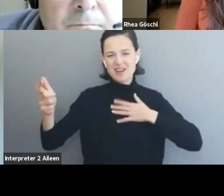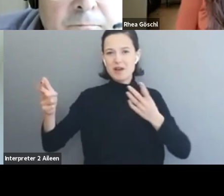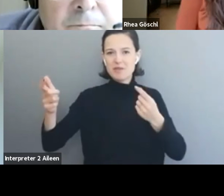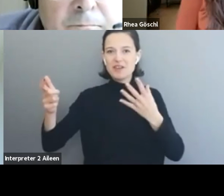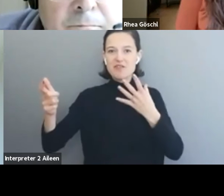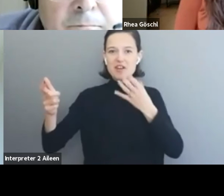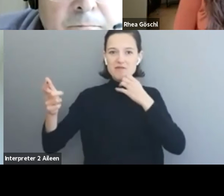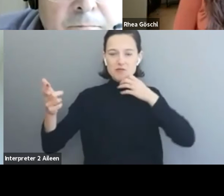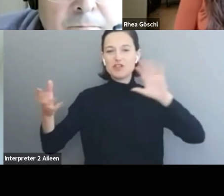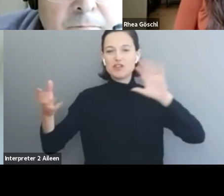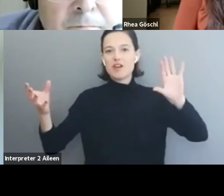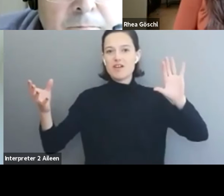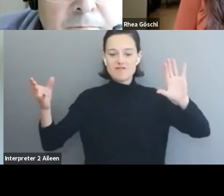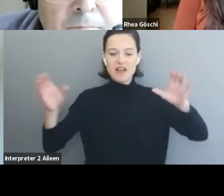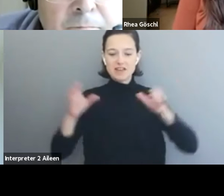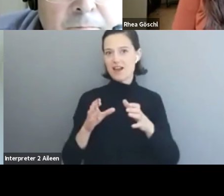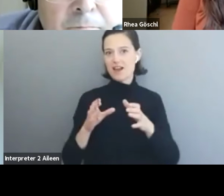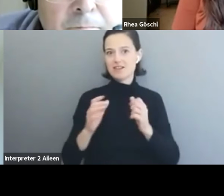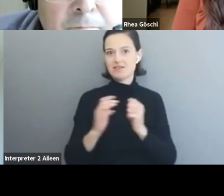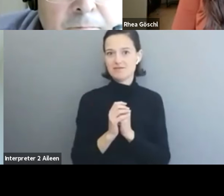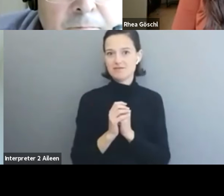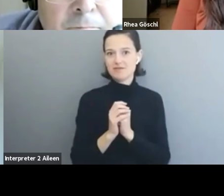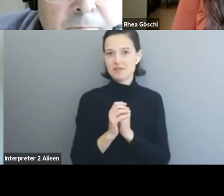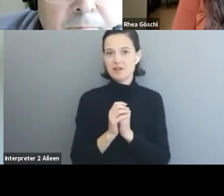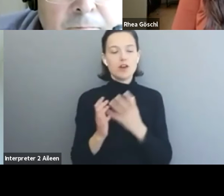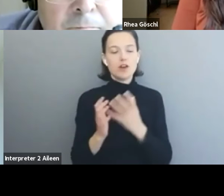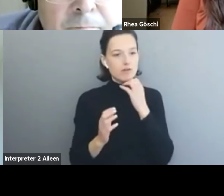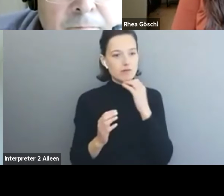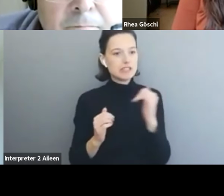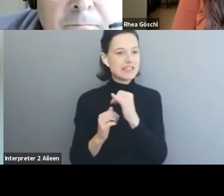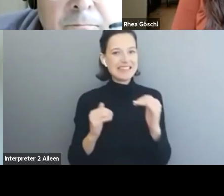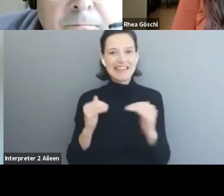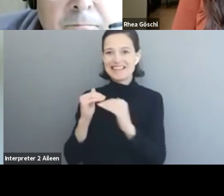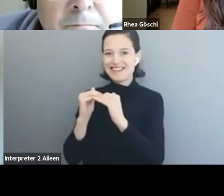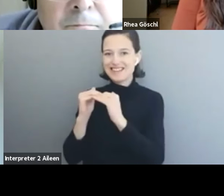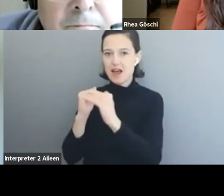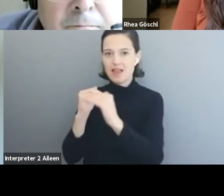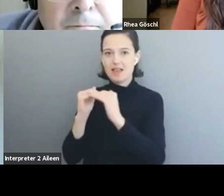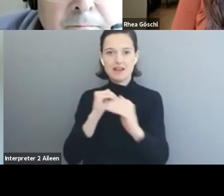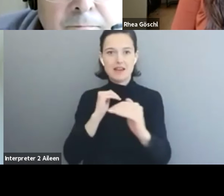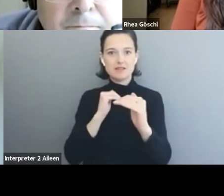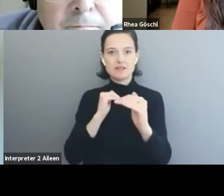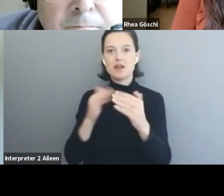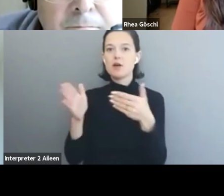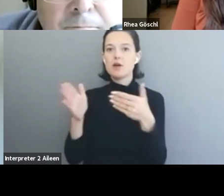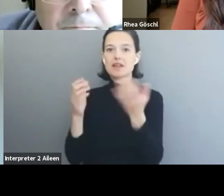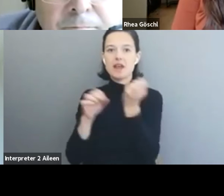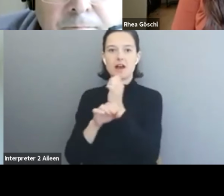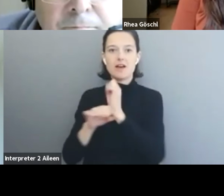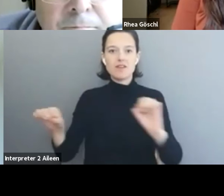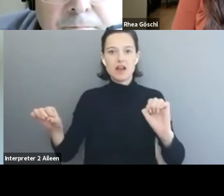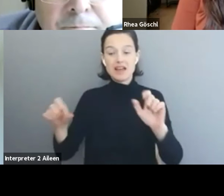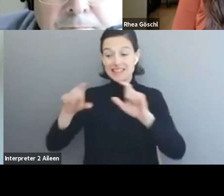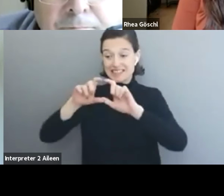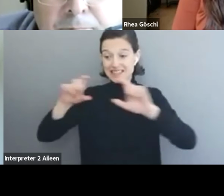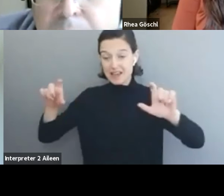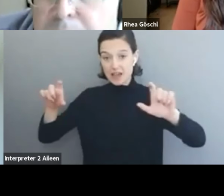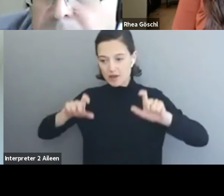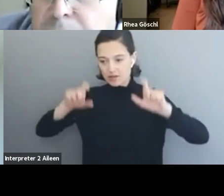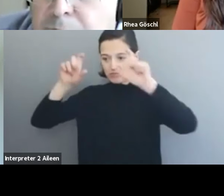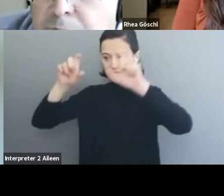Ich möchte, dass jedes Land das Thema Barrierefreiheit implementiert nach